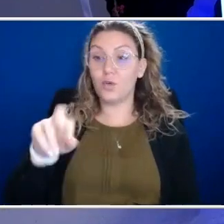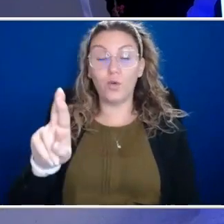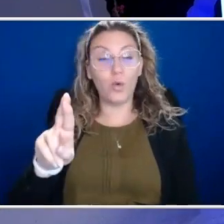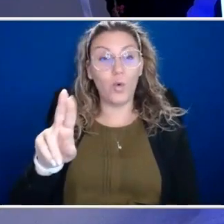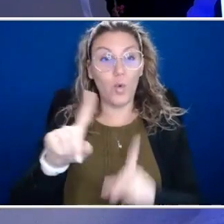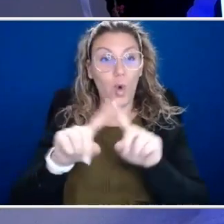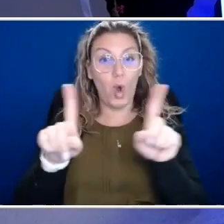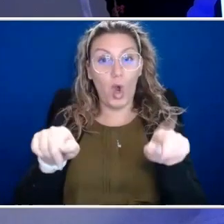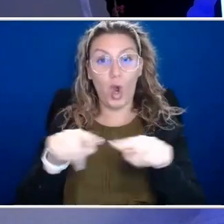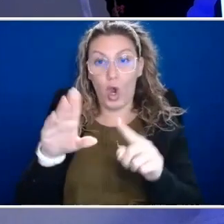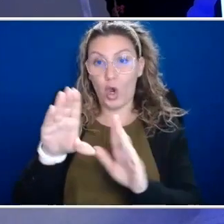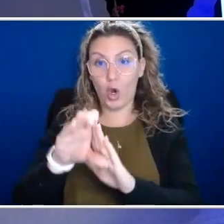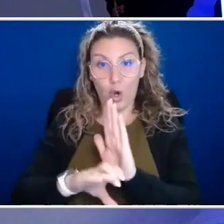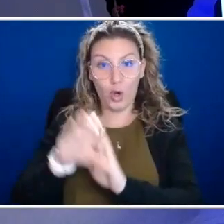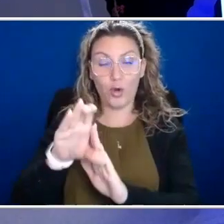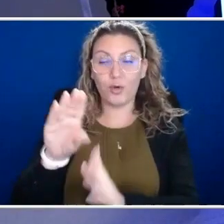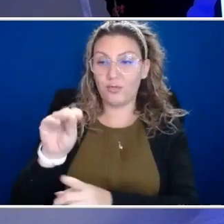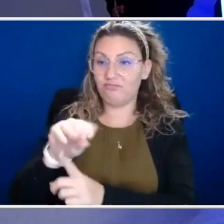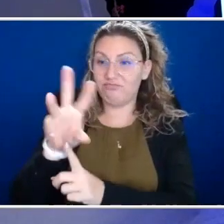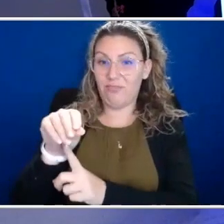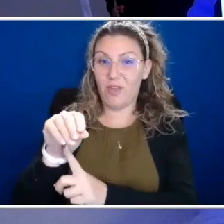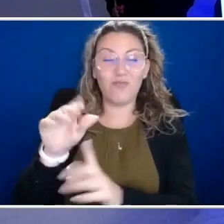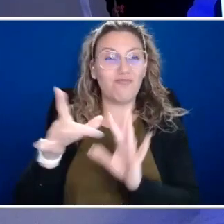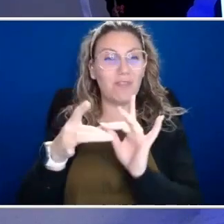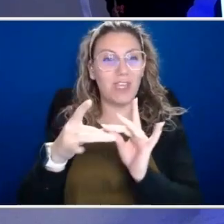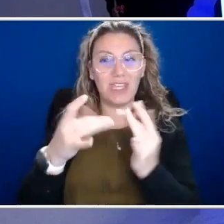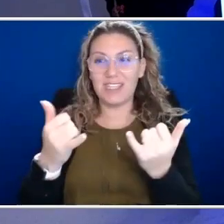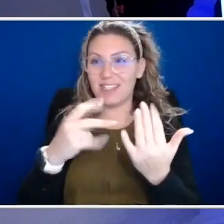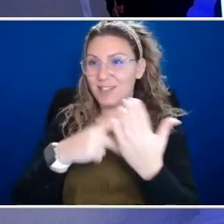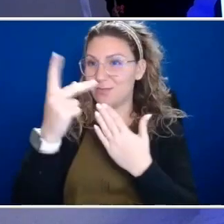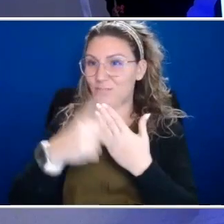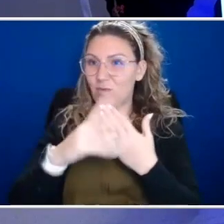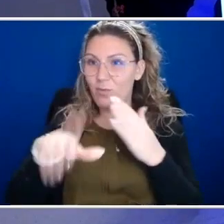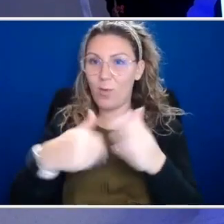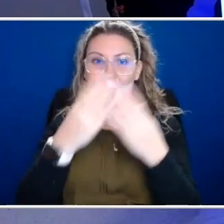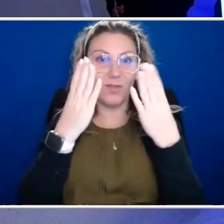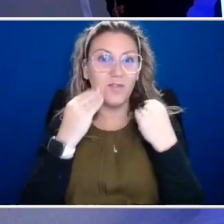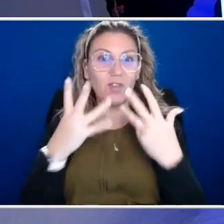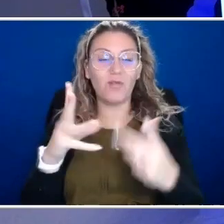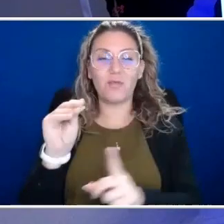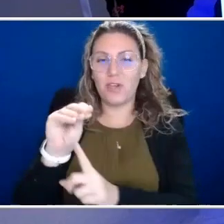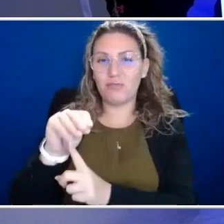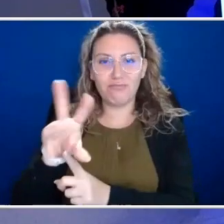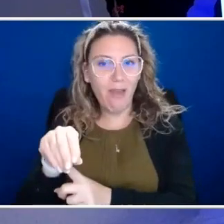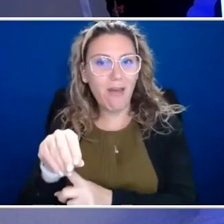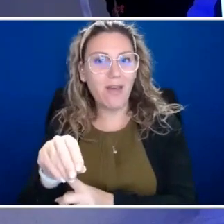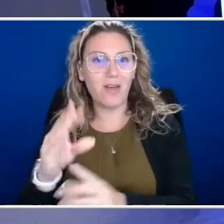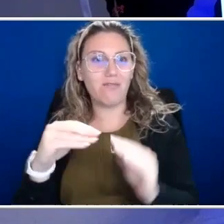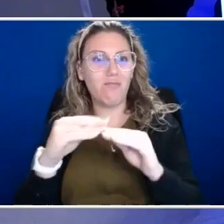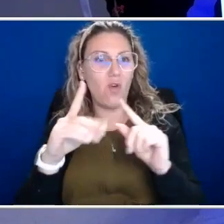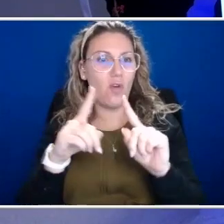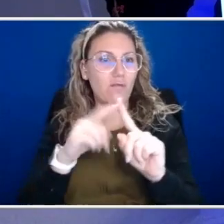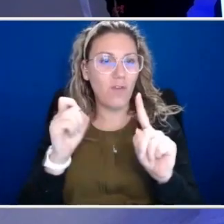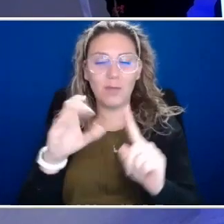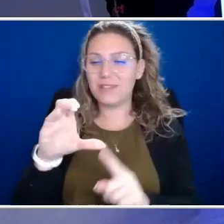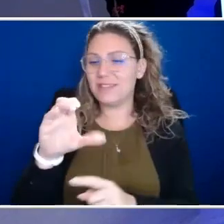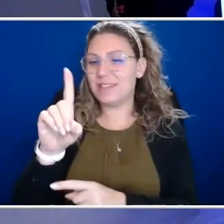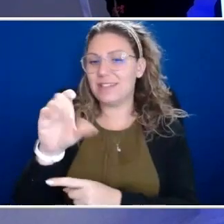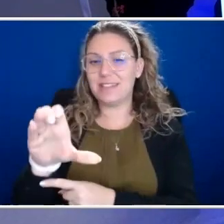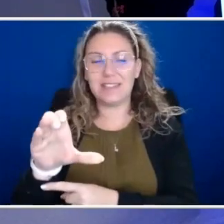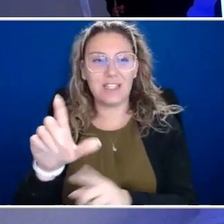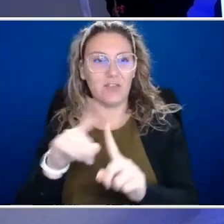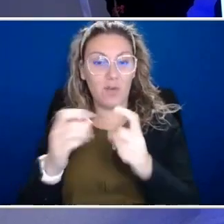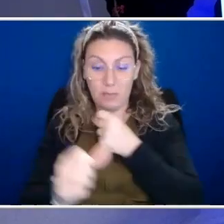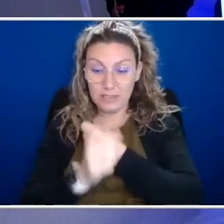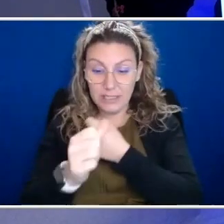today's program, and all the information that we're talking about, you can scan it to find more from the CDC on the dangers and the risks of